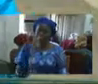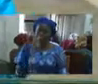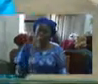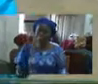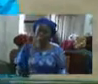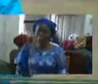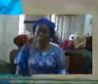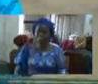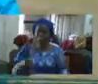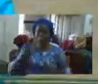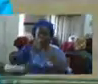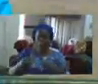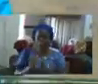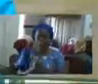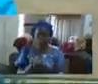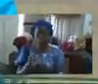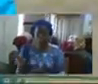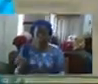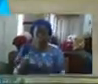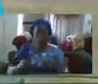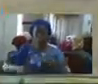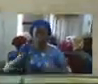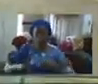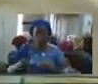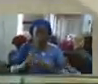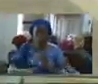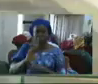Judges 15, from verse 14 to 19.